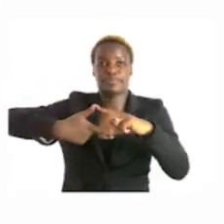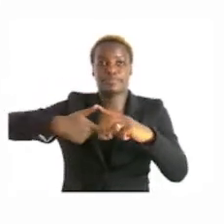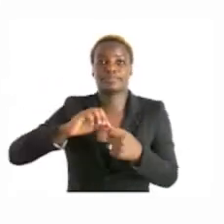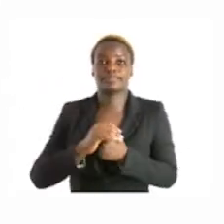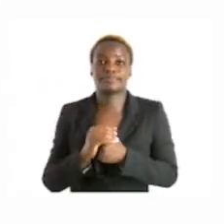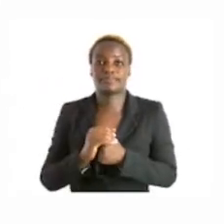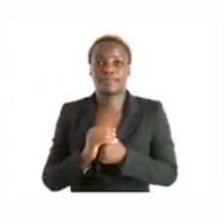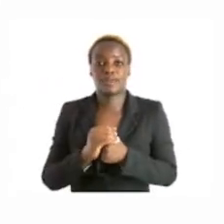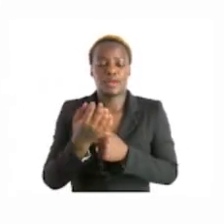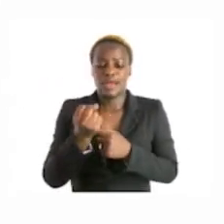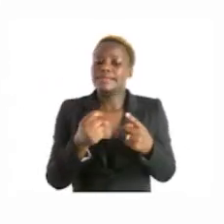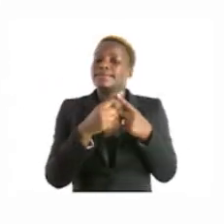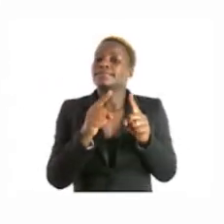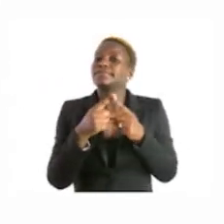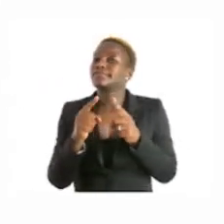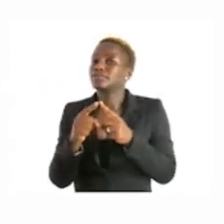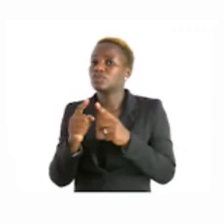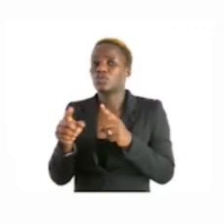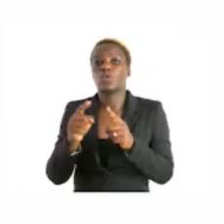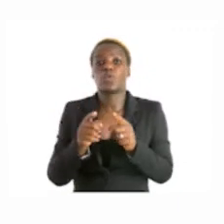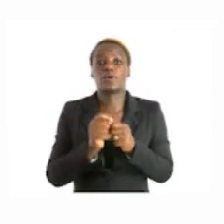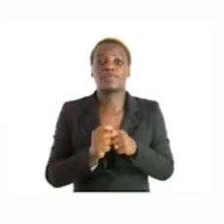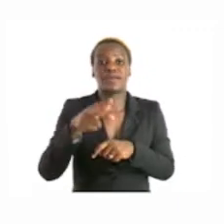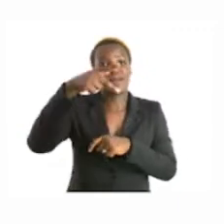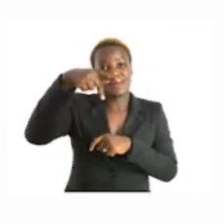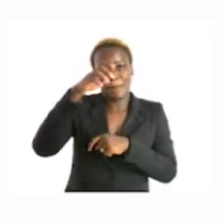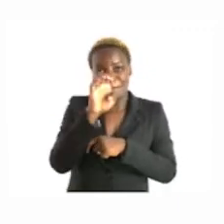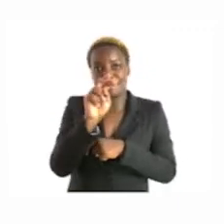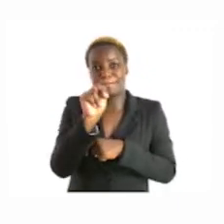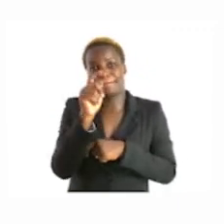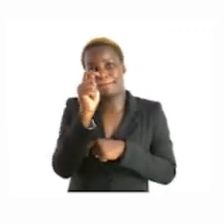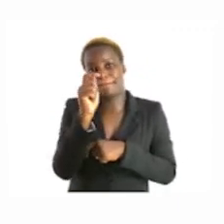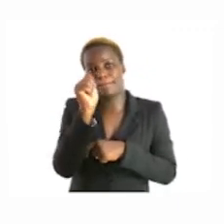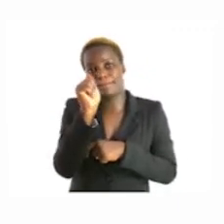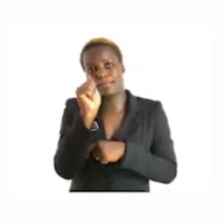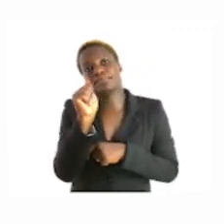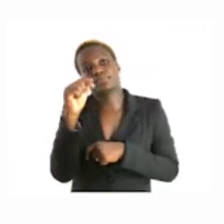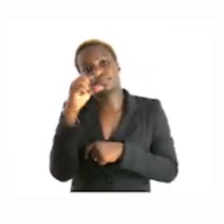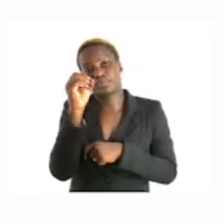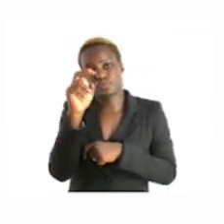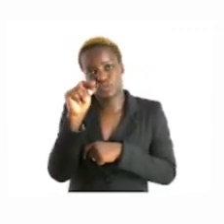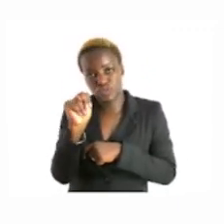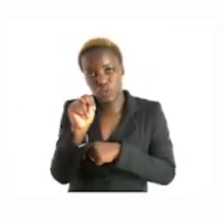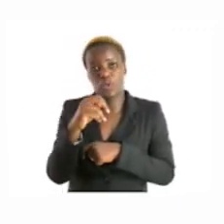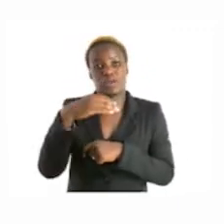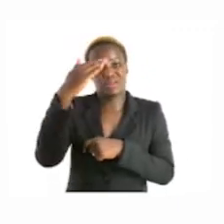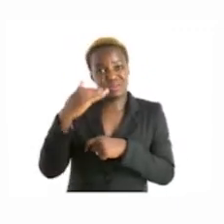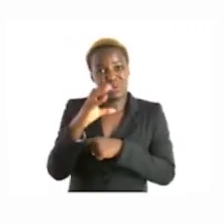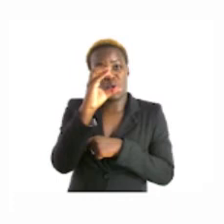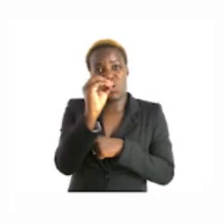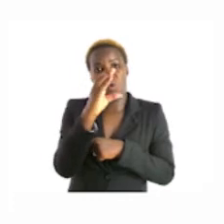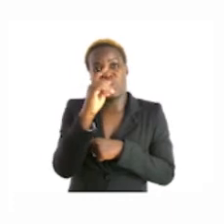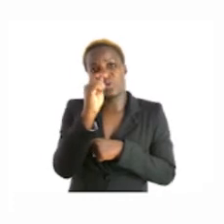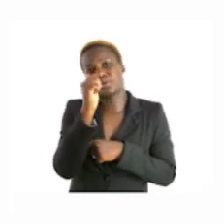have different kinds of shapes. We have a pentagon, we have an octagon, and then we have a star. First of